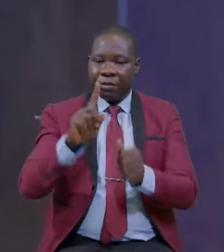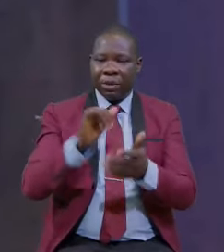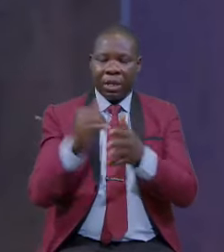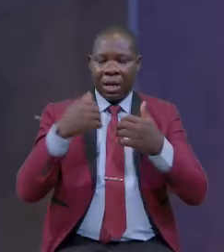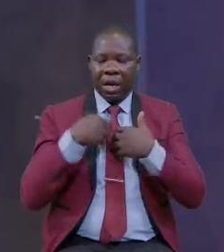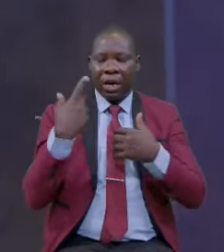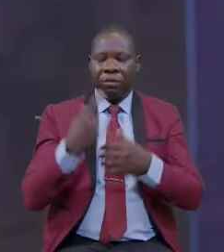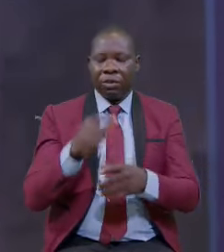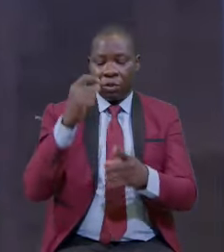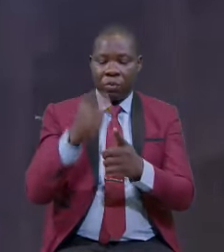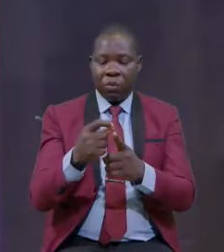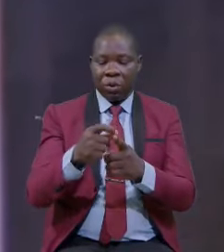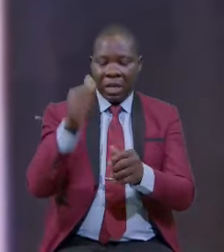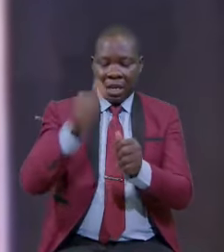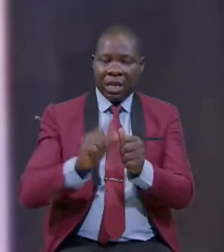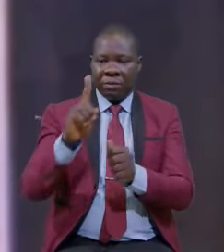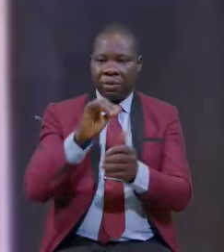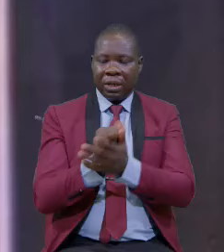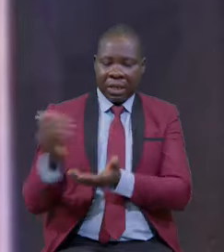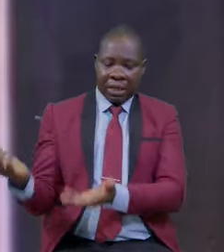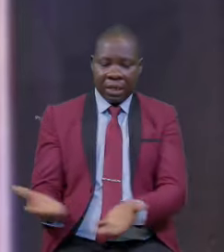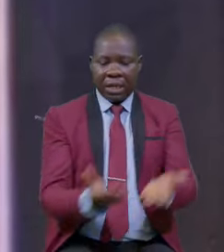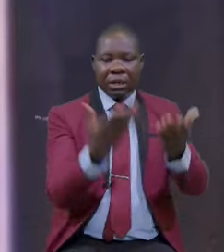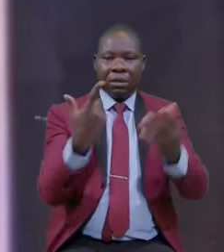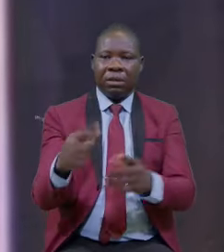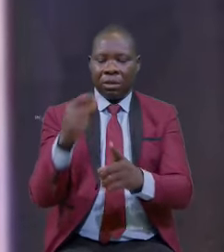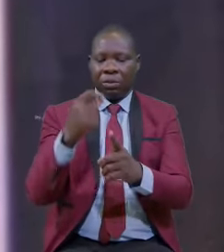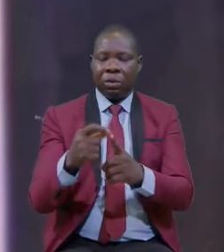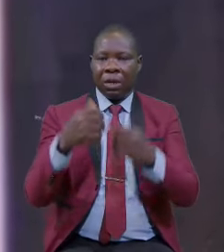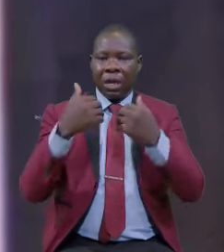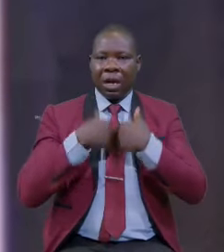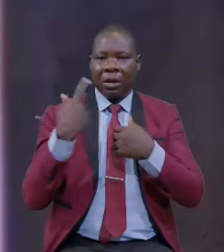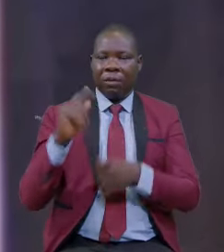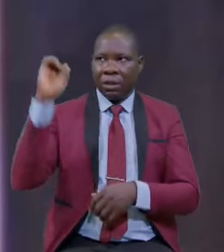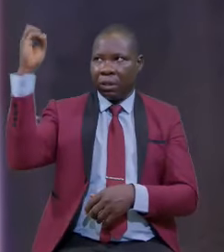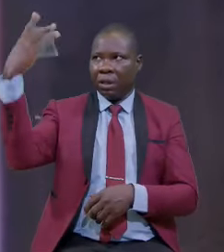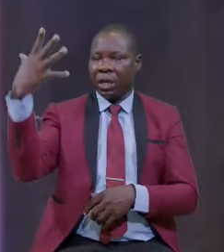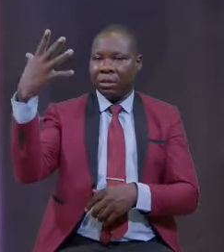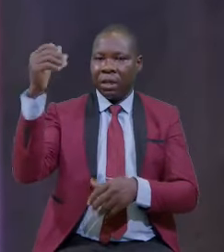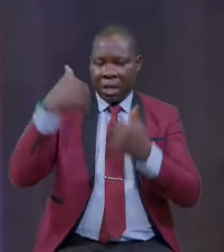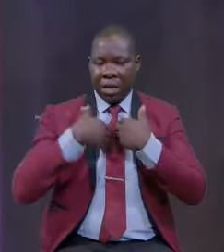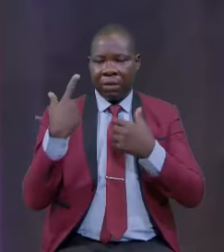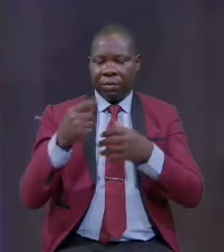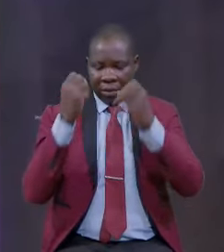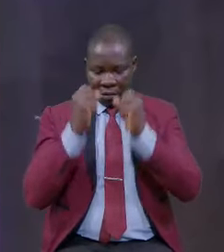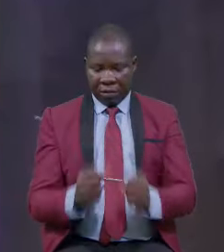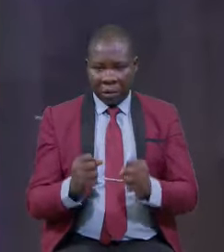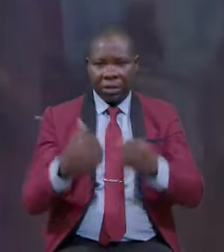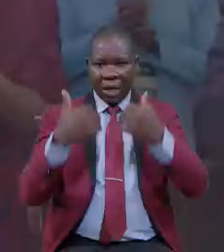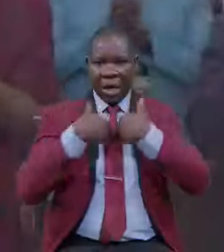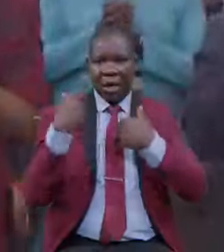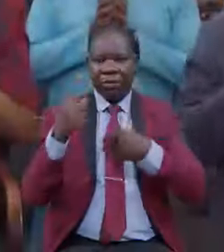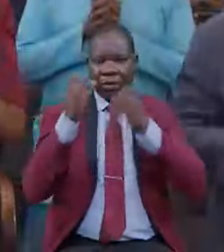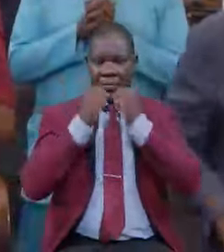that carries the word, has the light, has the strength, has the power, has